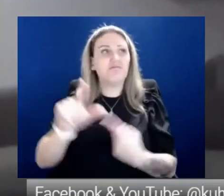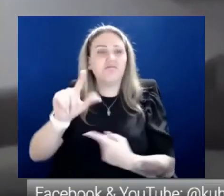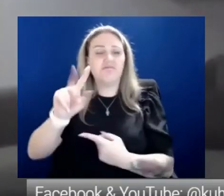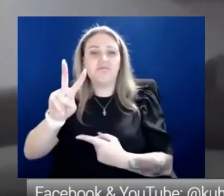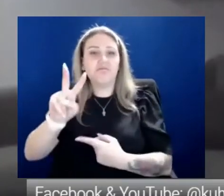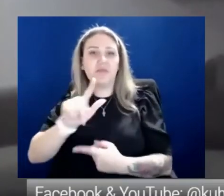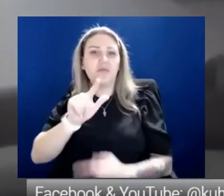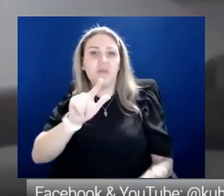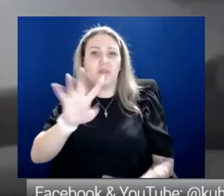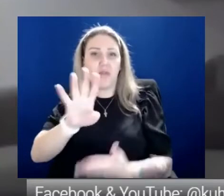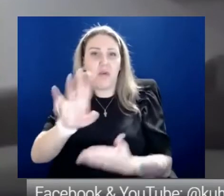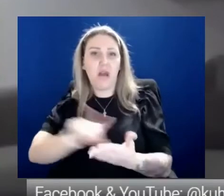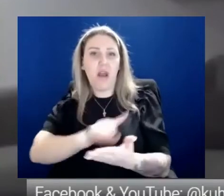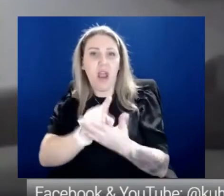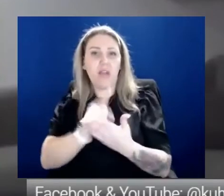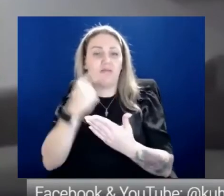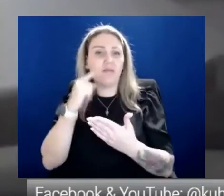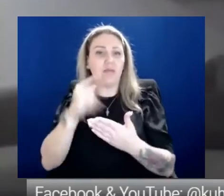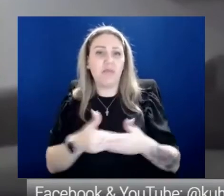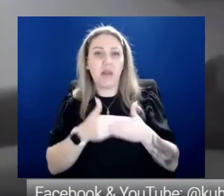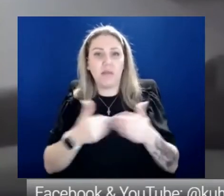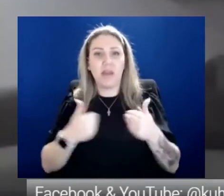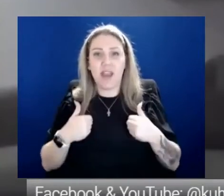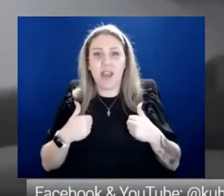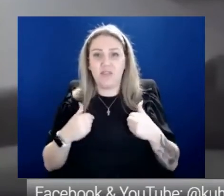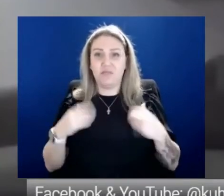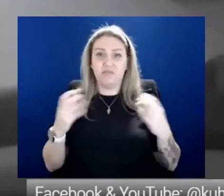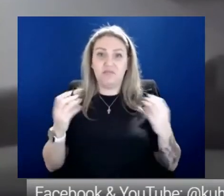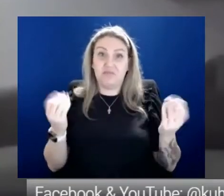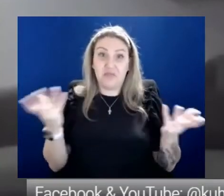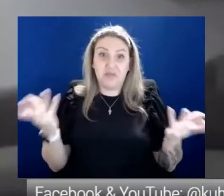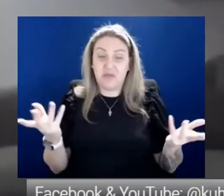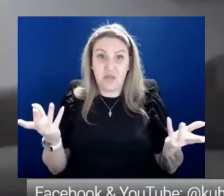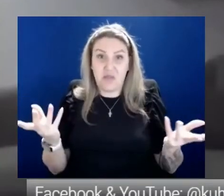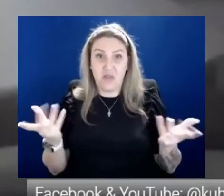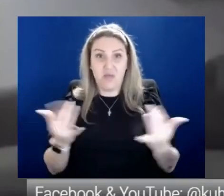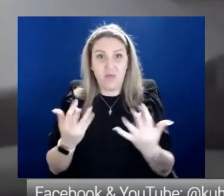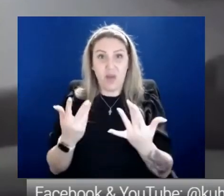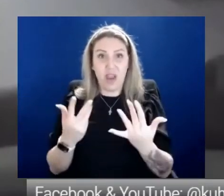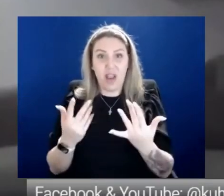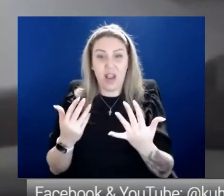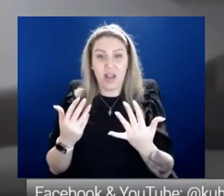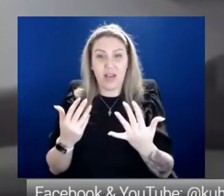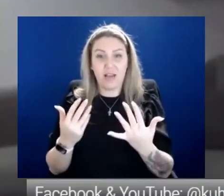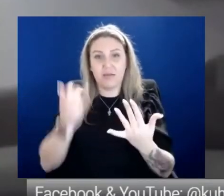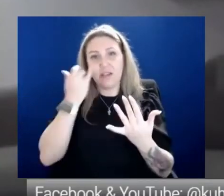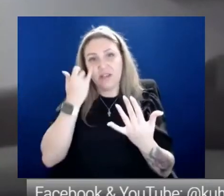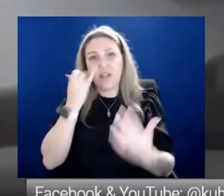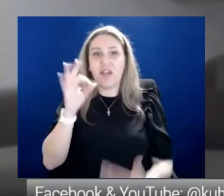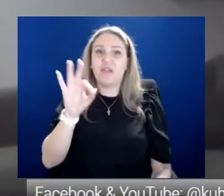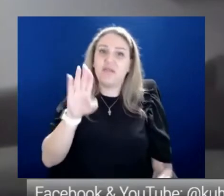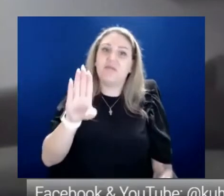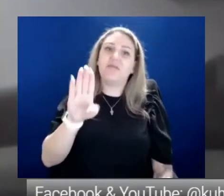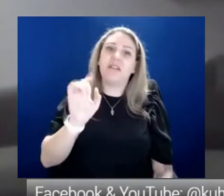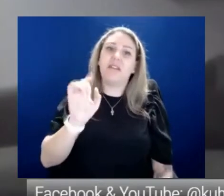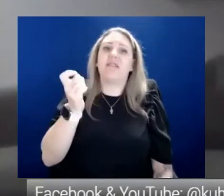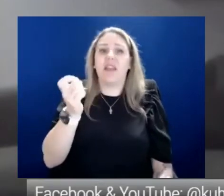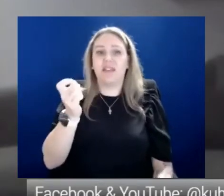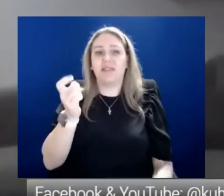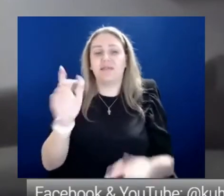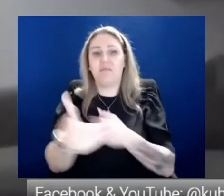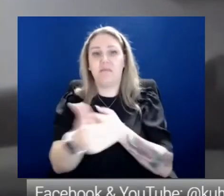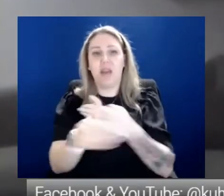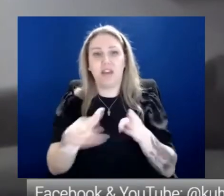have. So there's really no lapse in time unless the FedEx package gets lost. But even, I had that